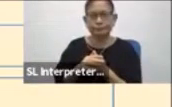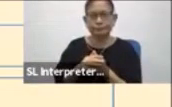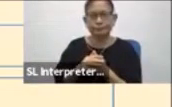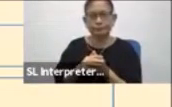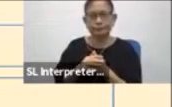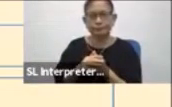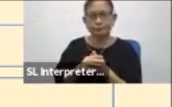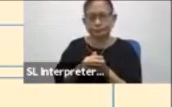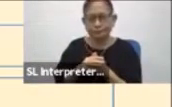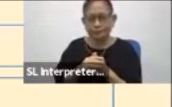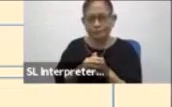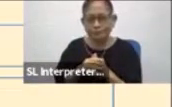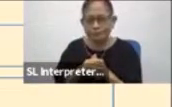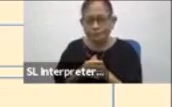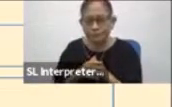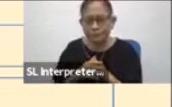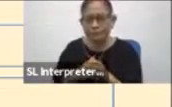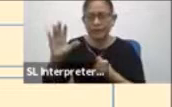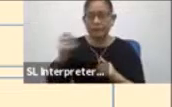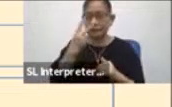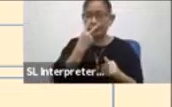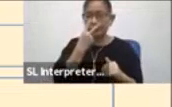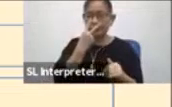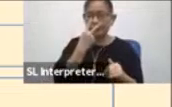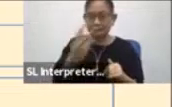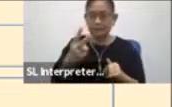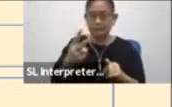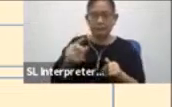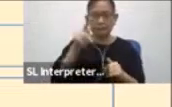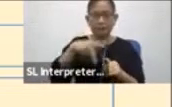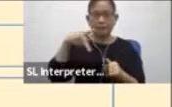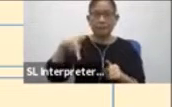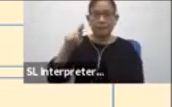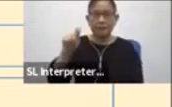And on cases, as you can see in the slide,